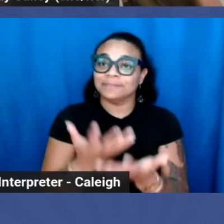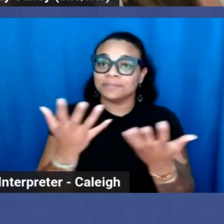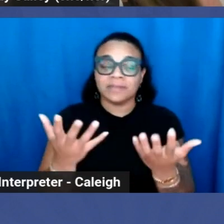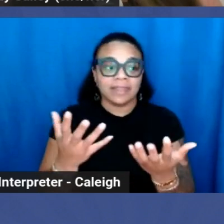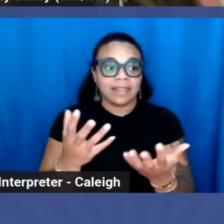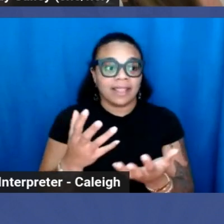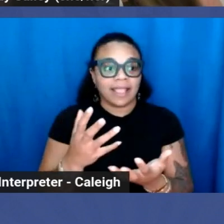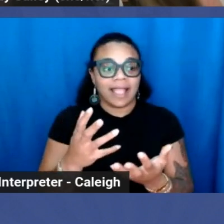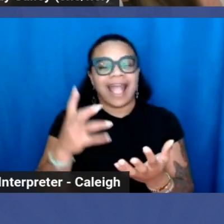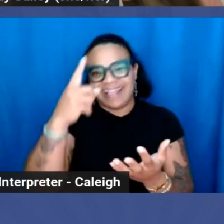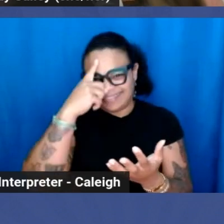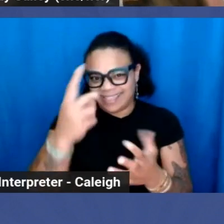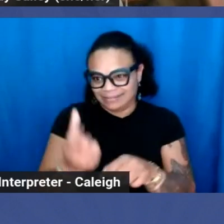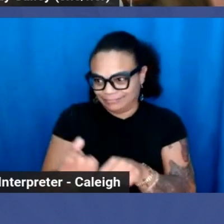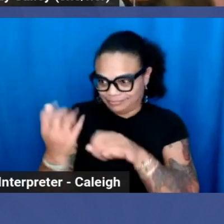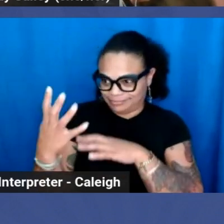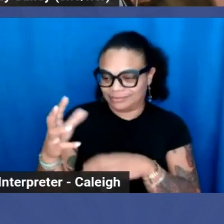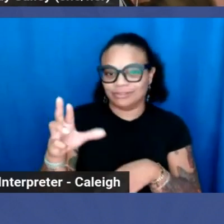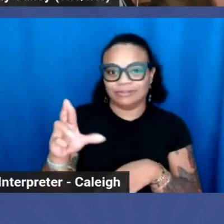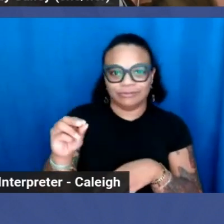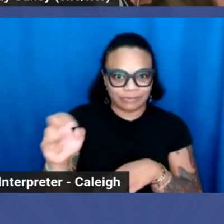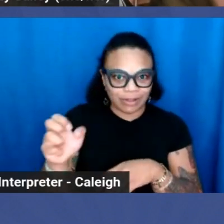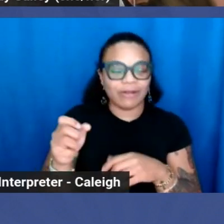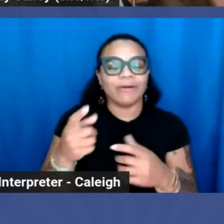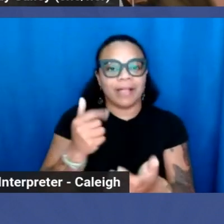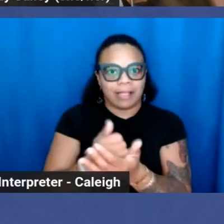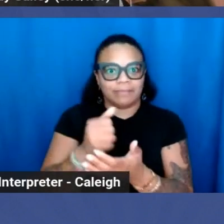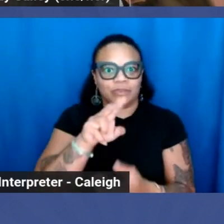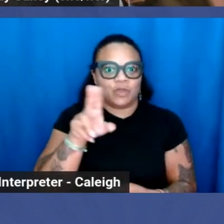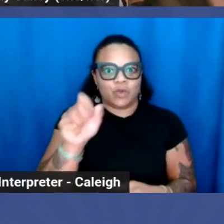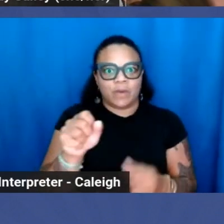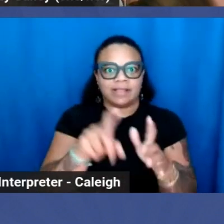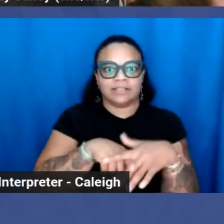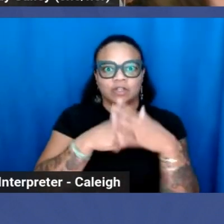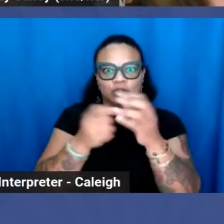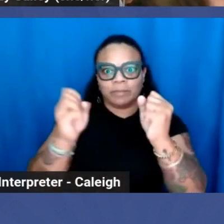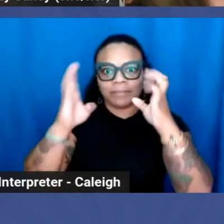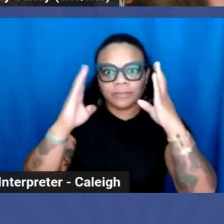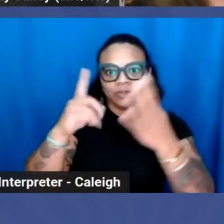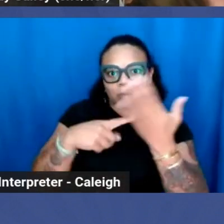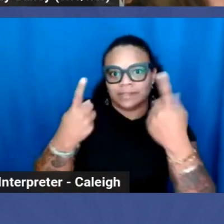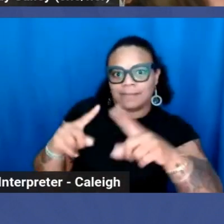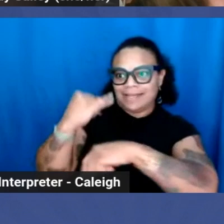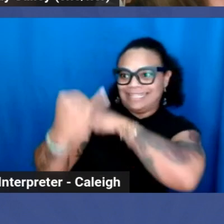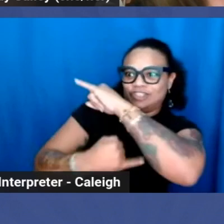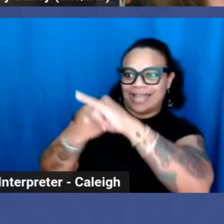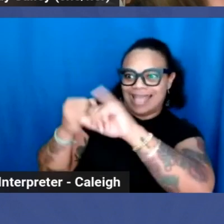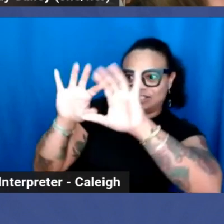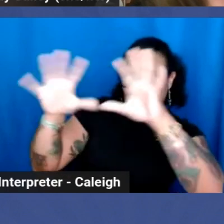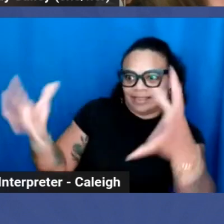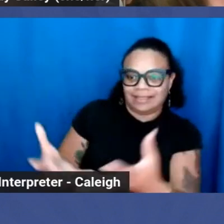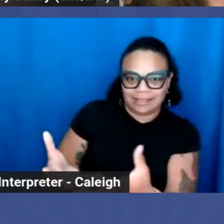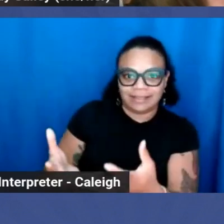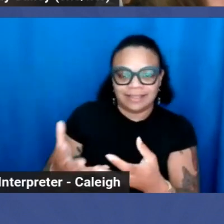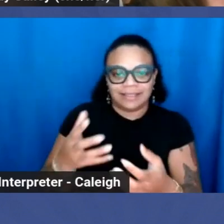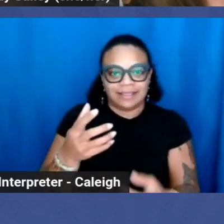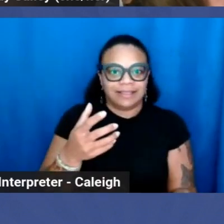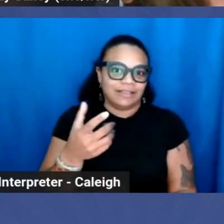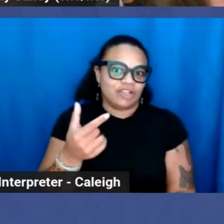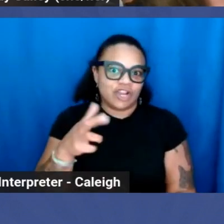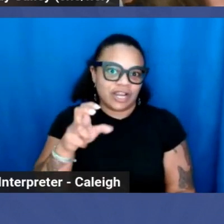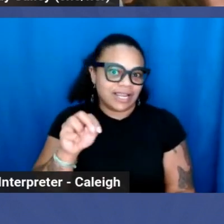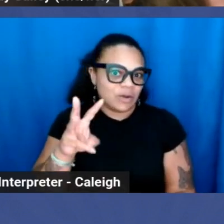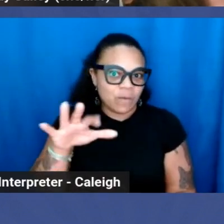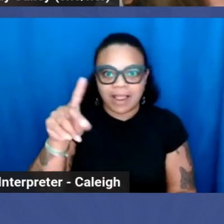of Roe was also a wake-up call for the U.S. to look at what's going on internationally and how, you know, the Green Wave movement, or, you know,